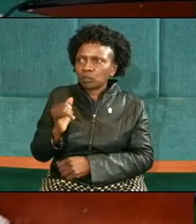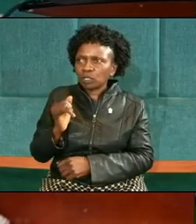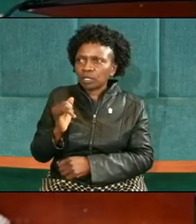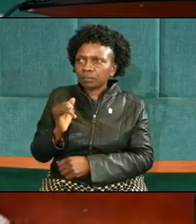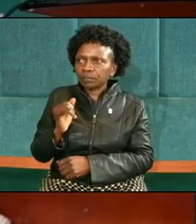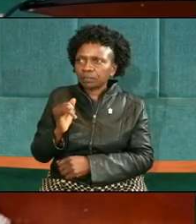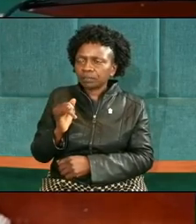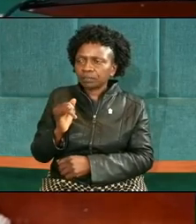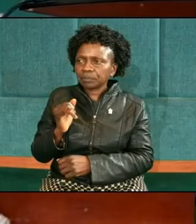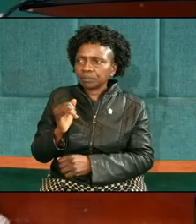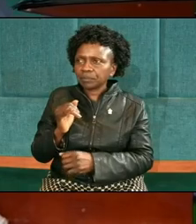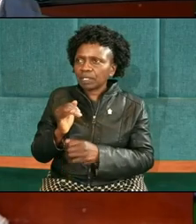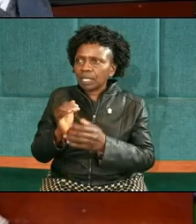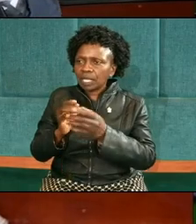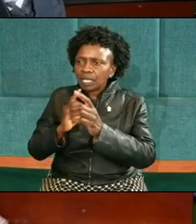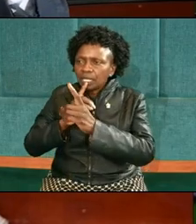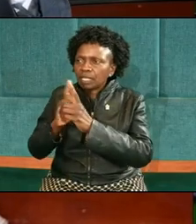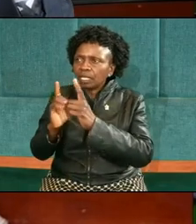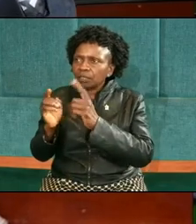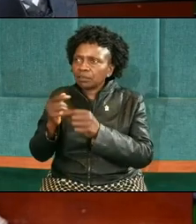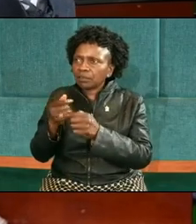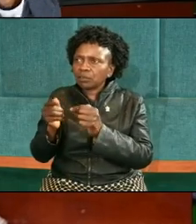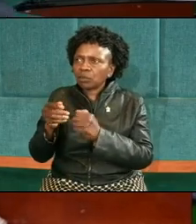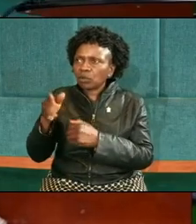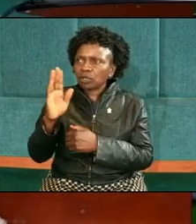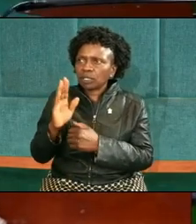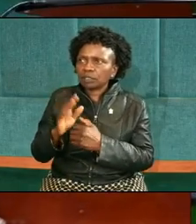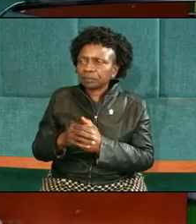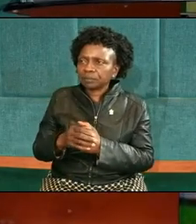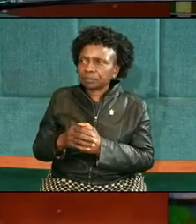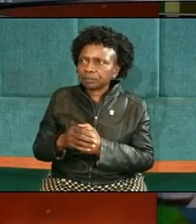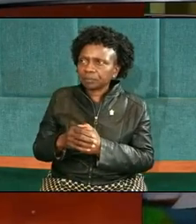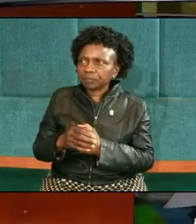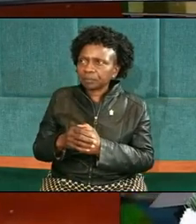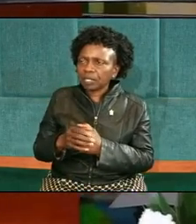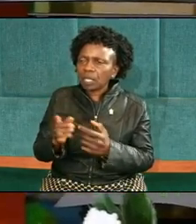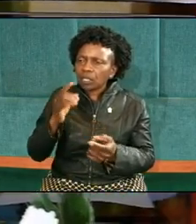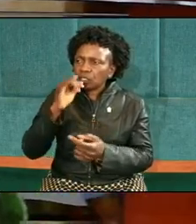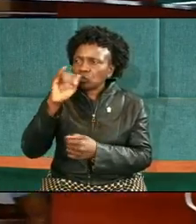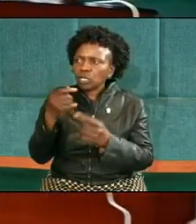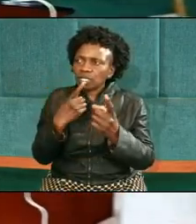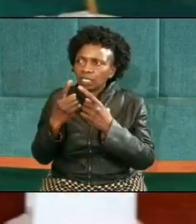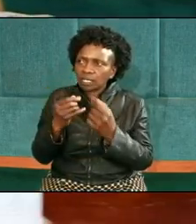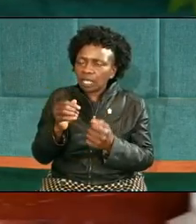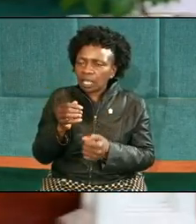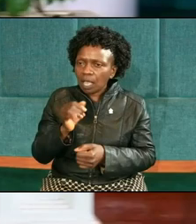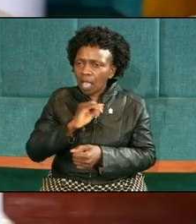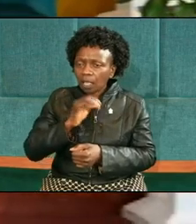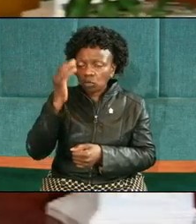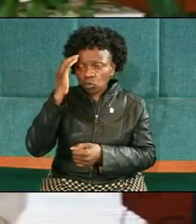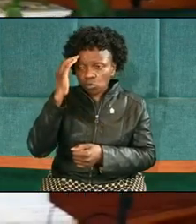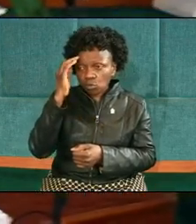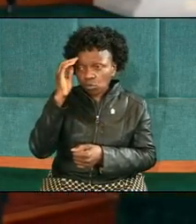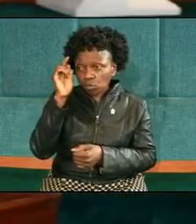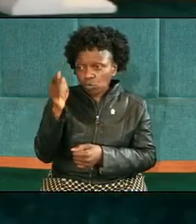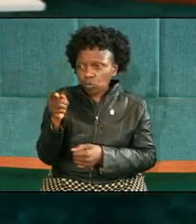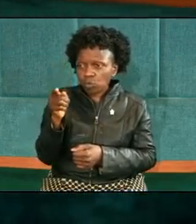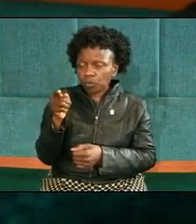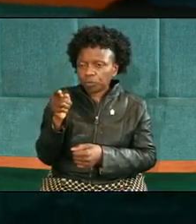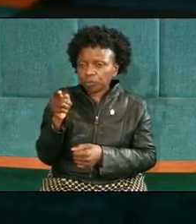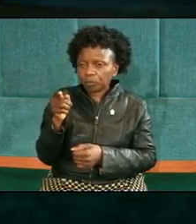Jonah just listed some characteristics of God, but he missed out one piece. Jonah says, I know that you are gracious. I know you